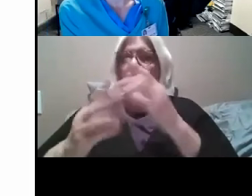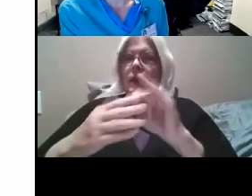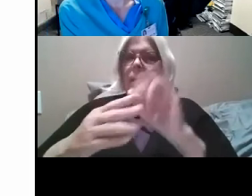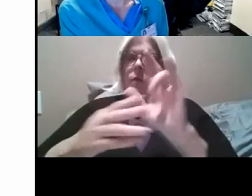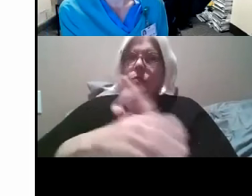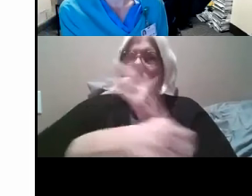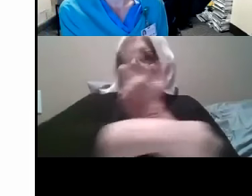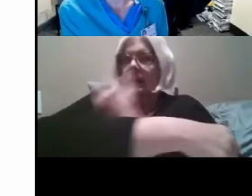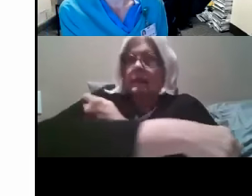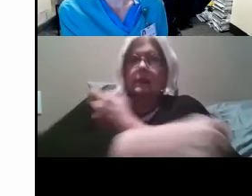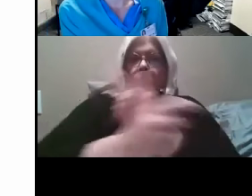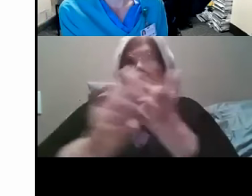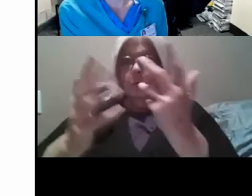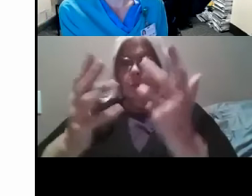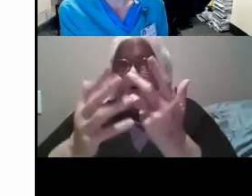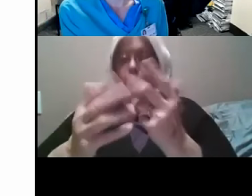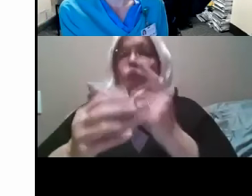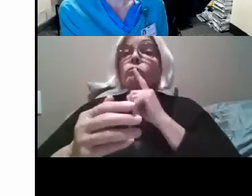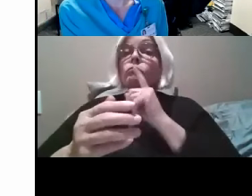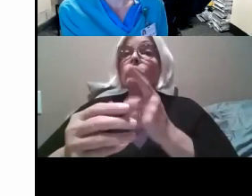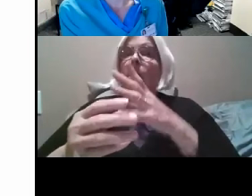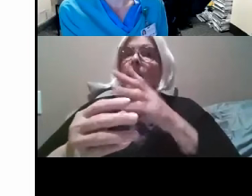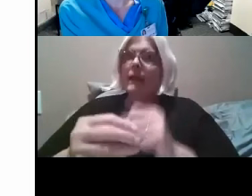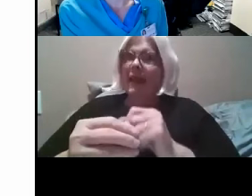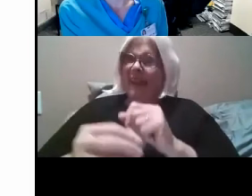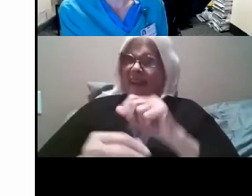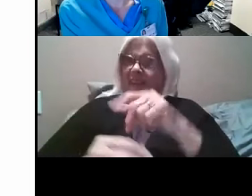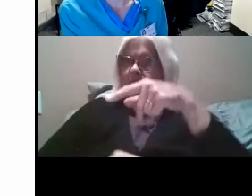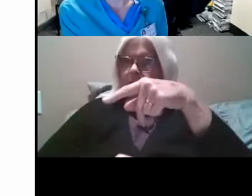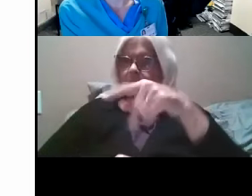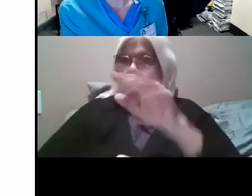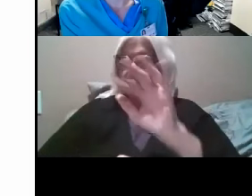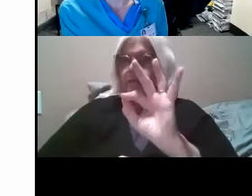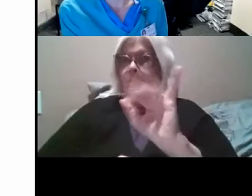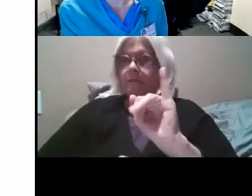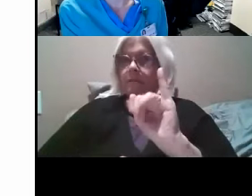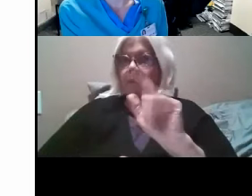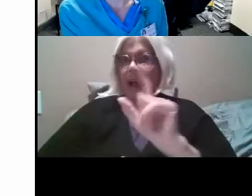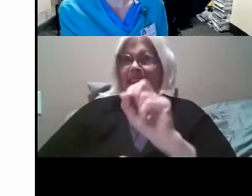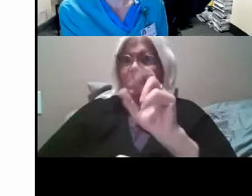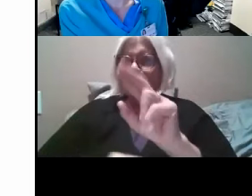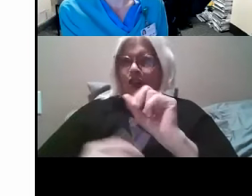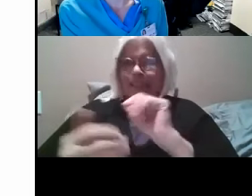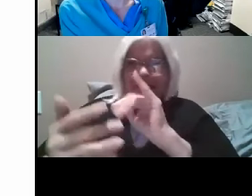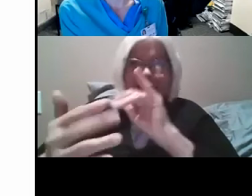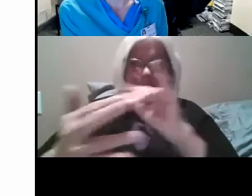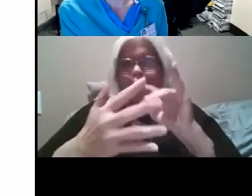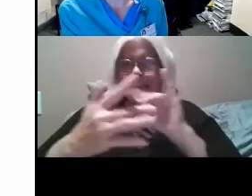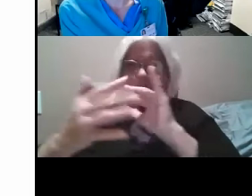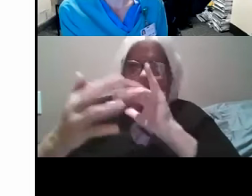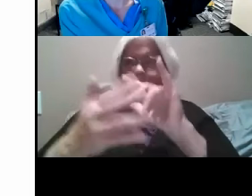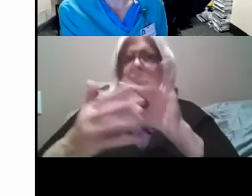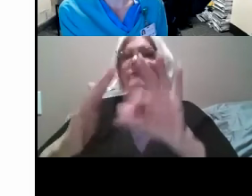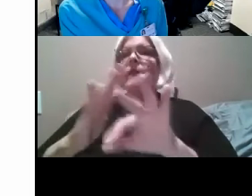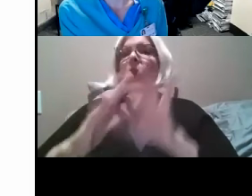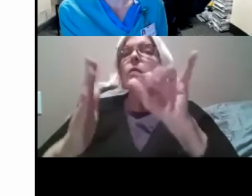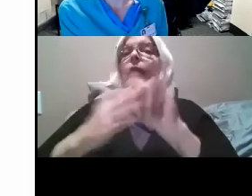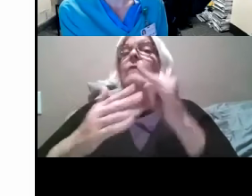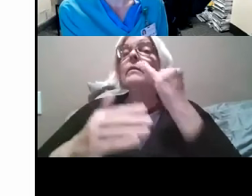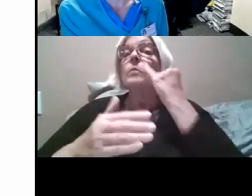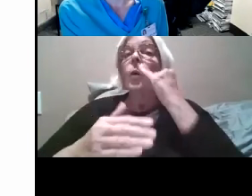that the COVID vaccines are remarkably safe and effective for kids 5 and up. The gold standard